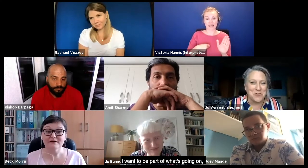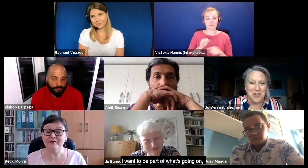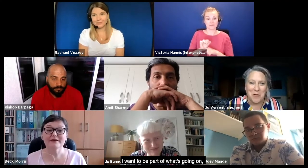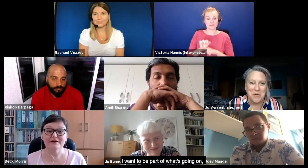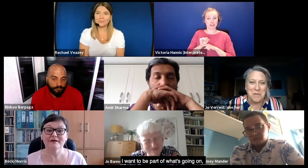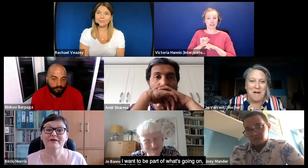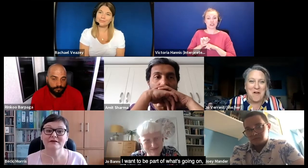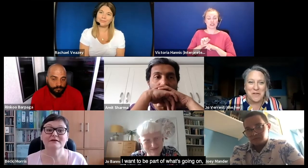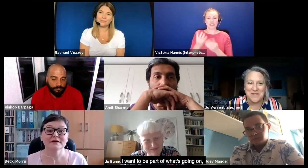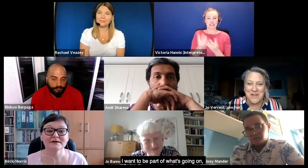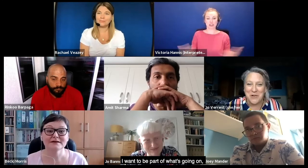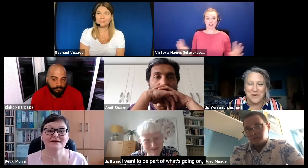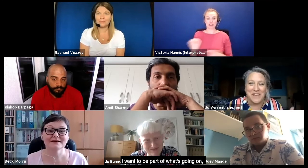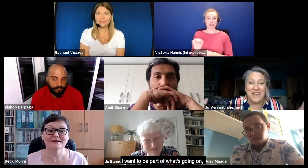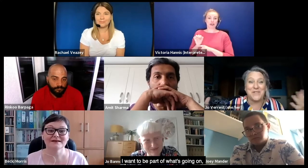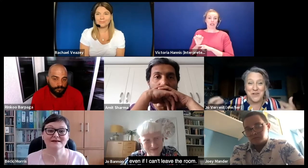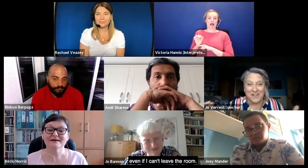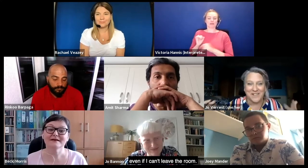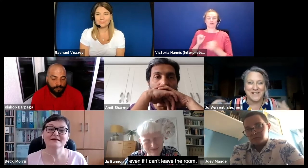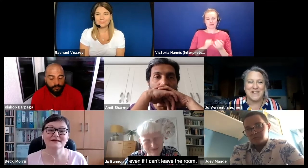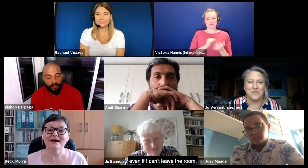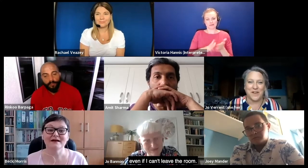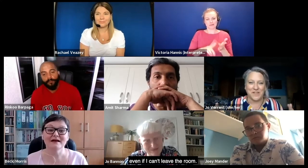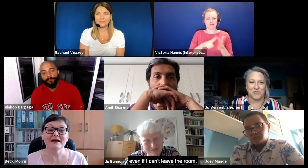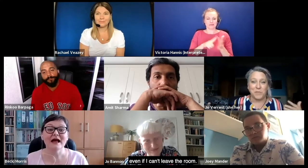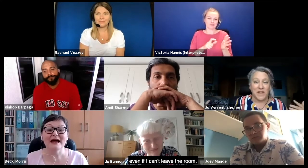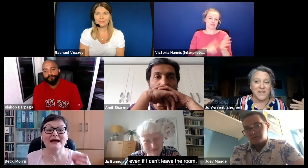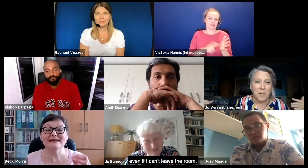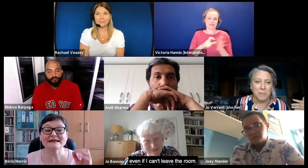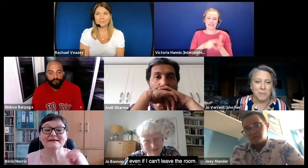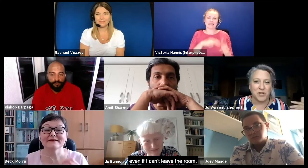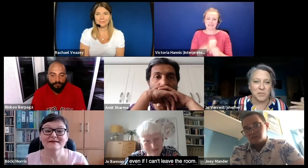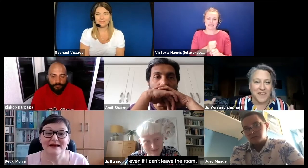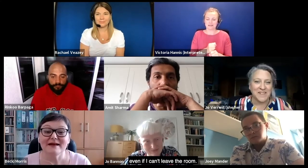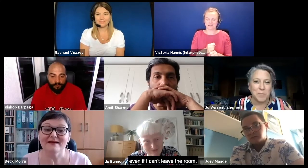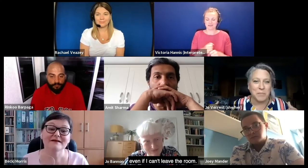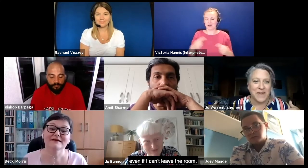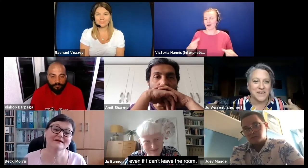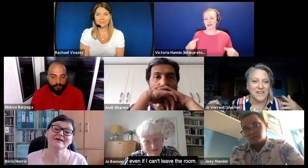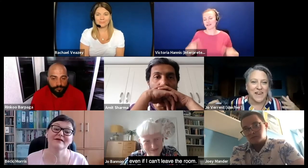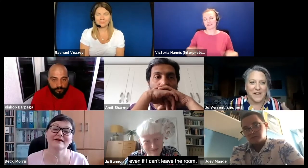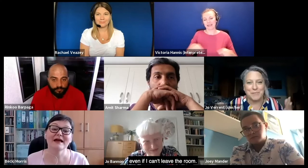in the future. I want to be part of what's going on, even if I can't leave this room.